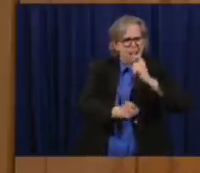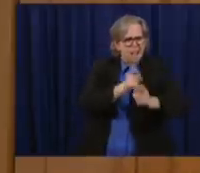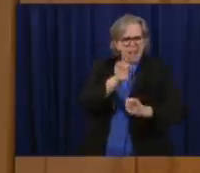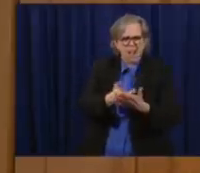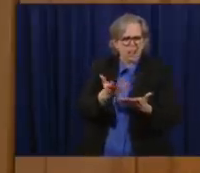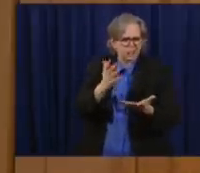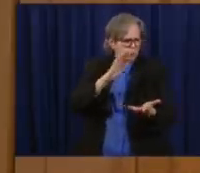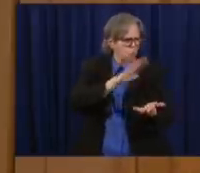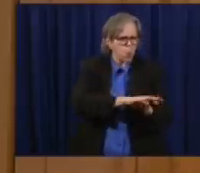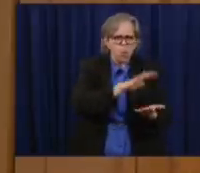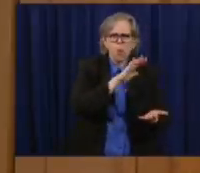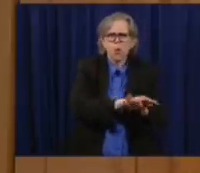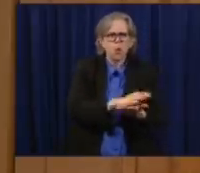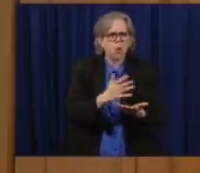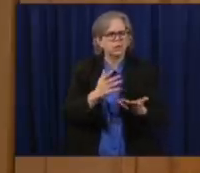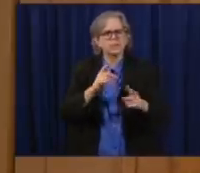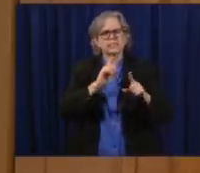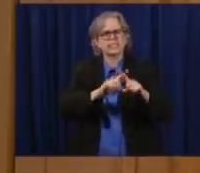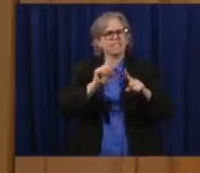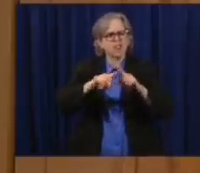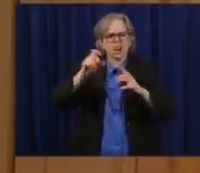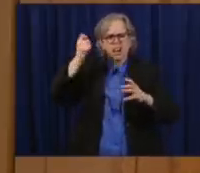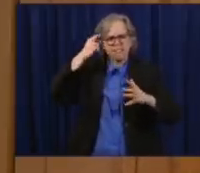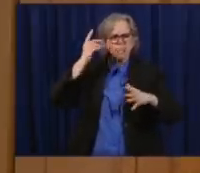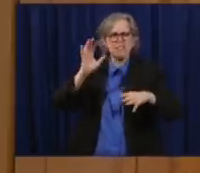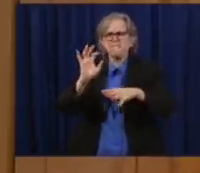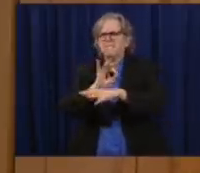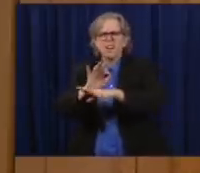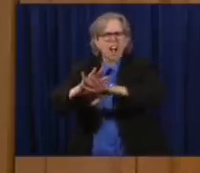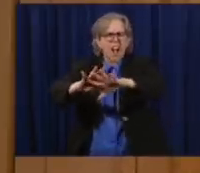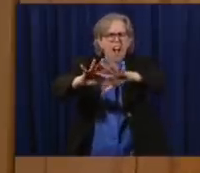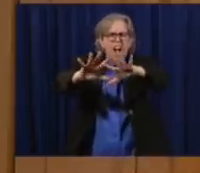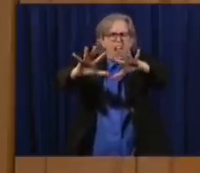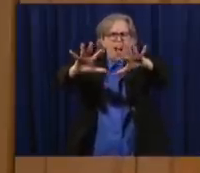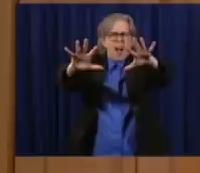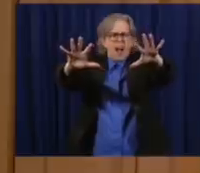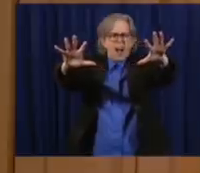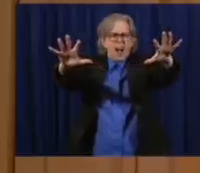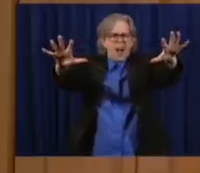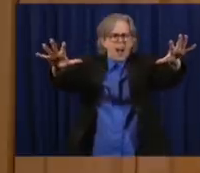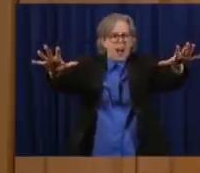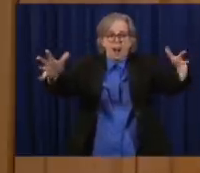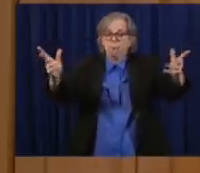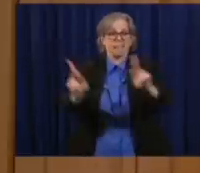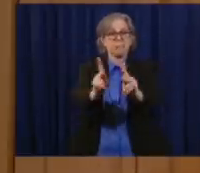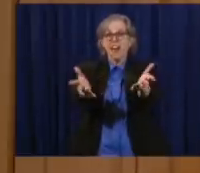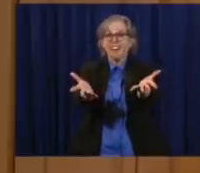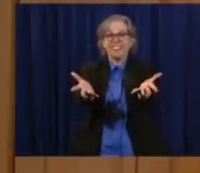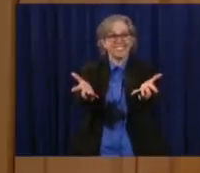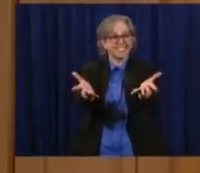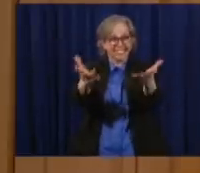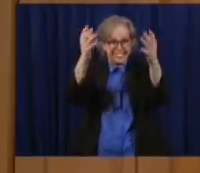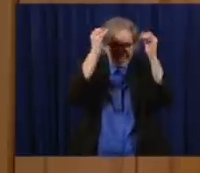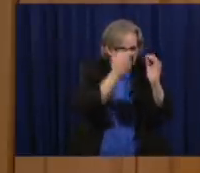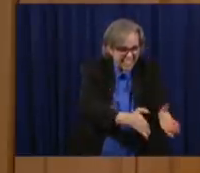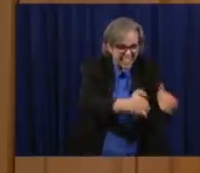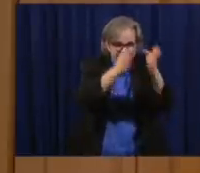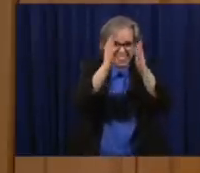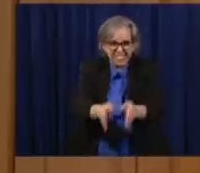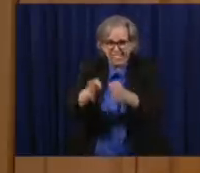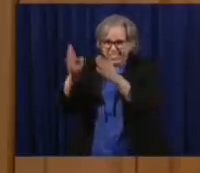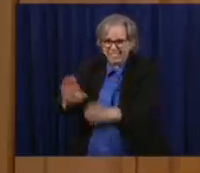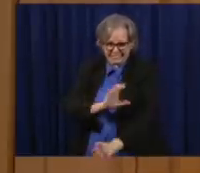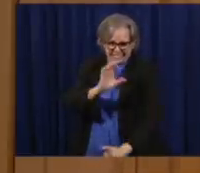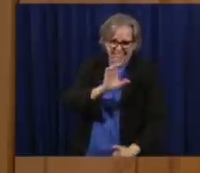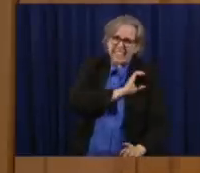governmental functions that it's taking to do something in this. And then it's people. It's all the individual citizens.